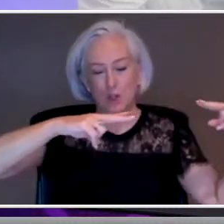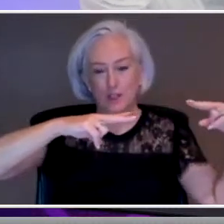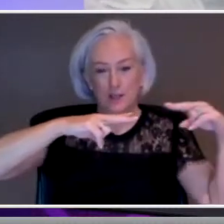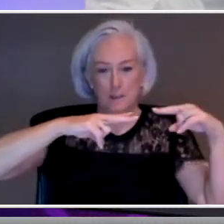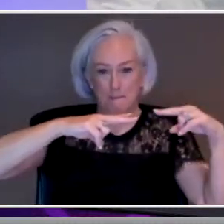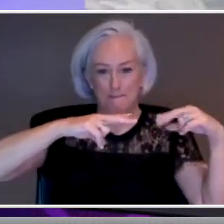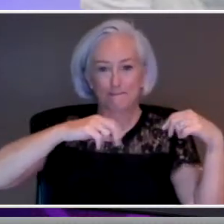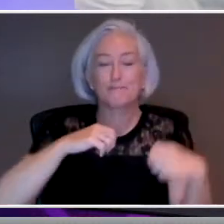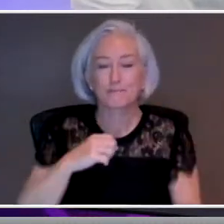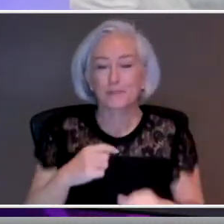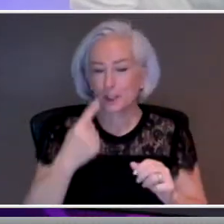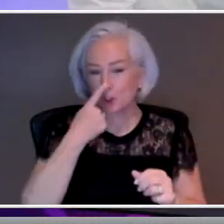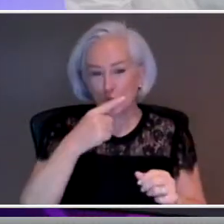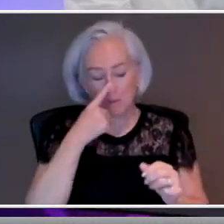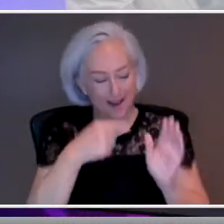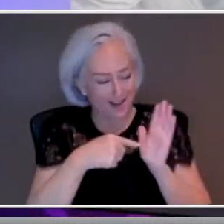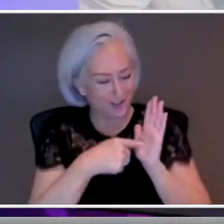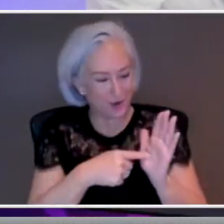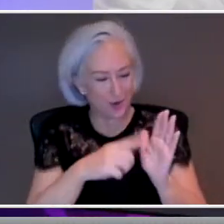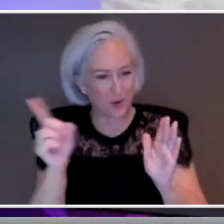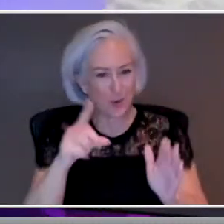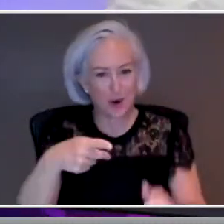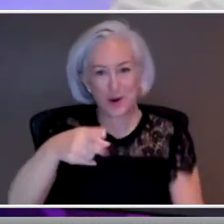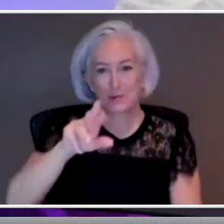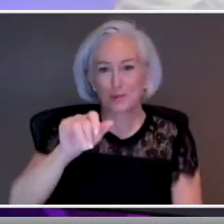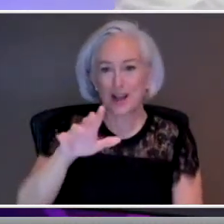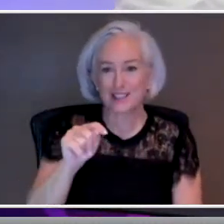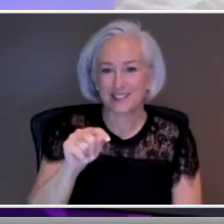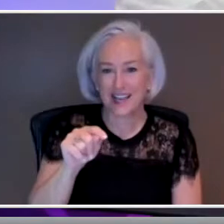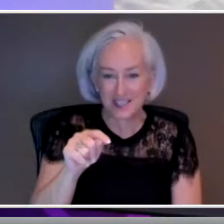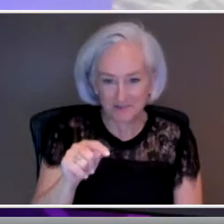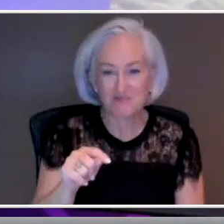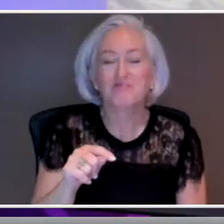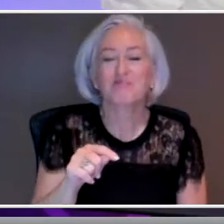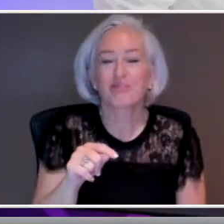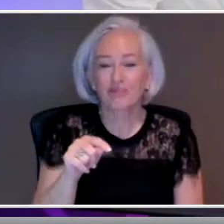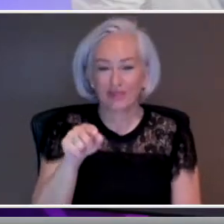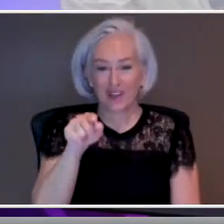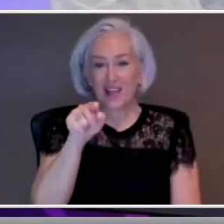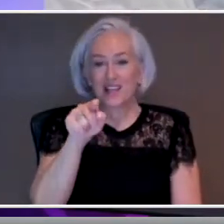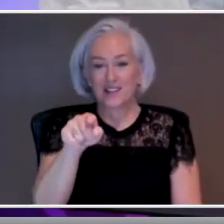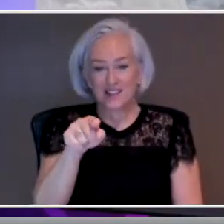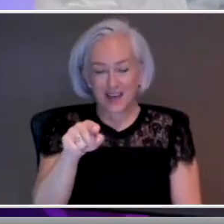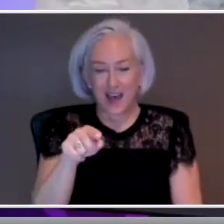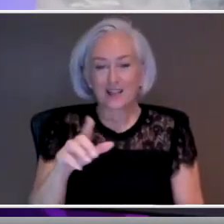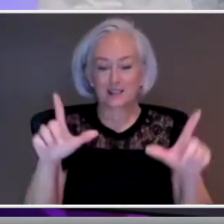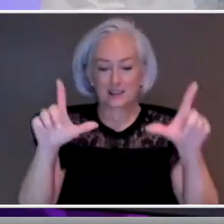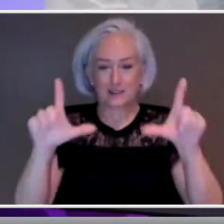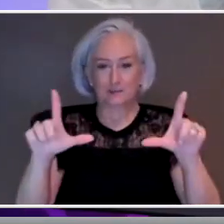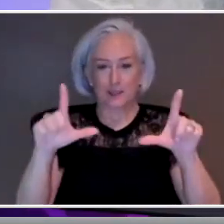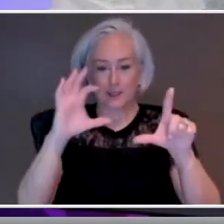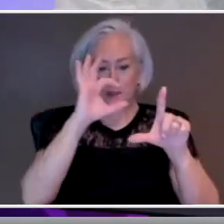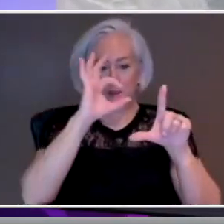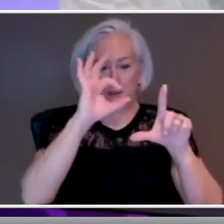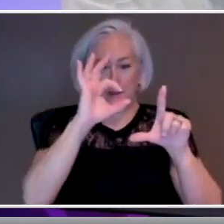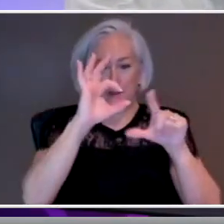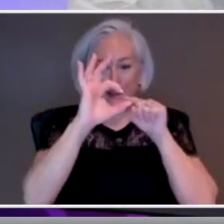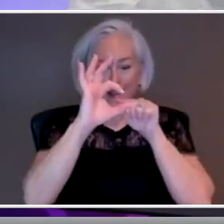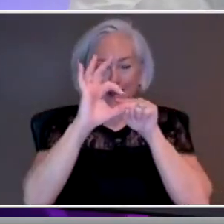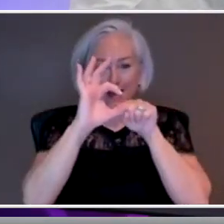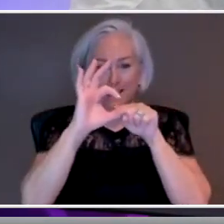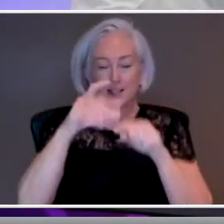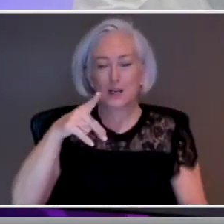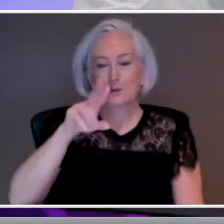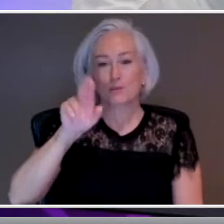bet. So here, you want to point with the pen? I got one right here. Yep. So it's that thing there. Okay. And then we'll use it to make sure that there's good